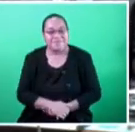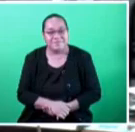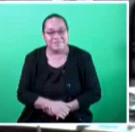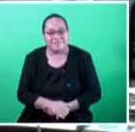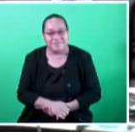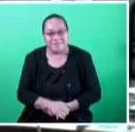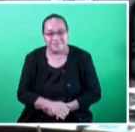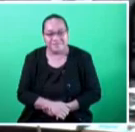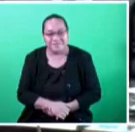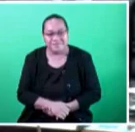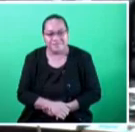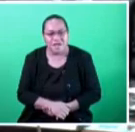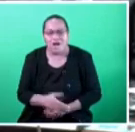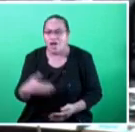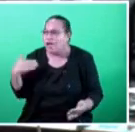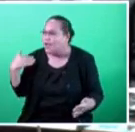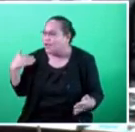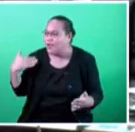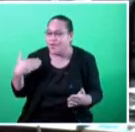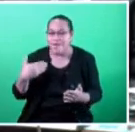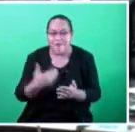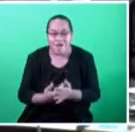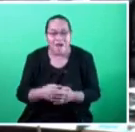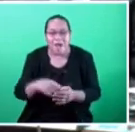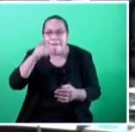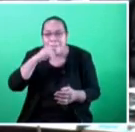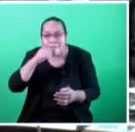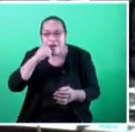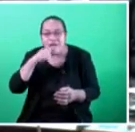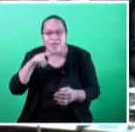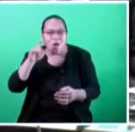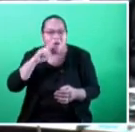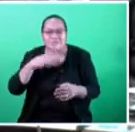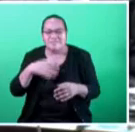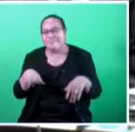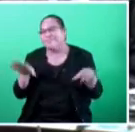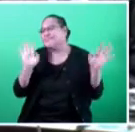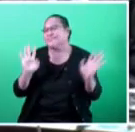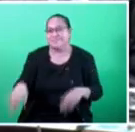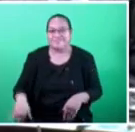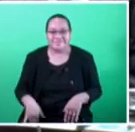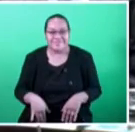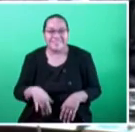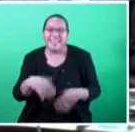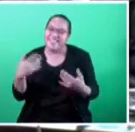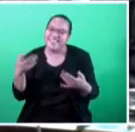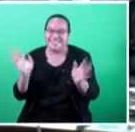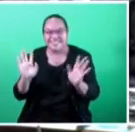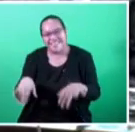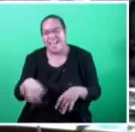Speaker, for so long our people have taken our waterways for granted. Mr.